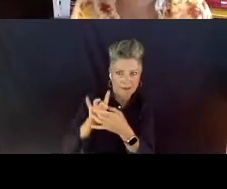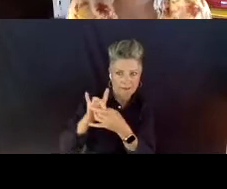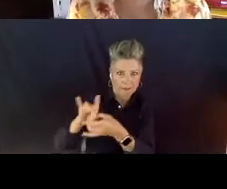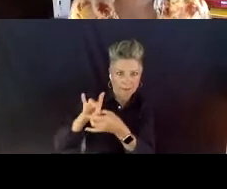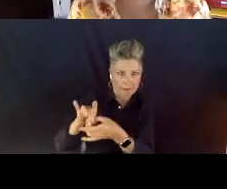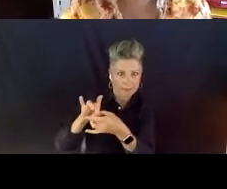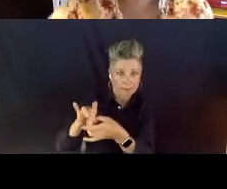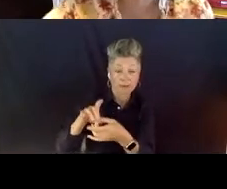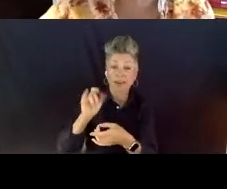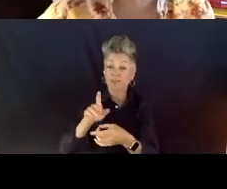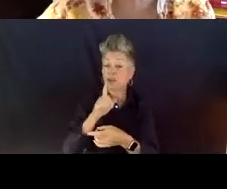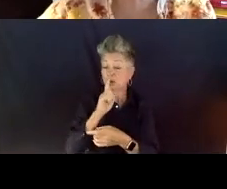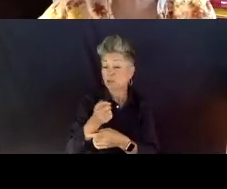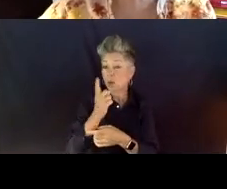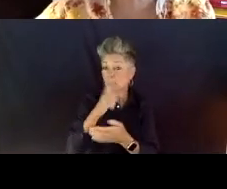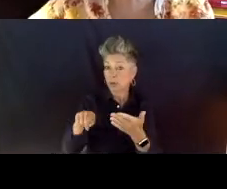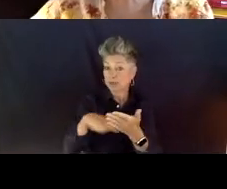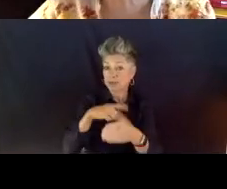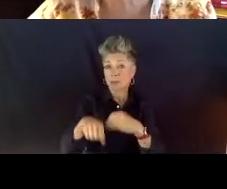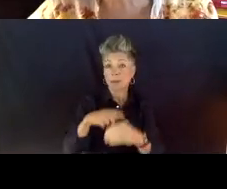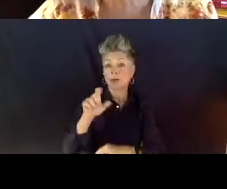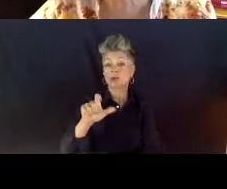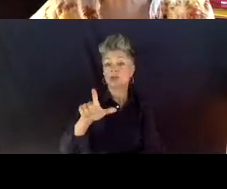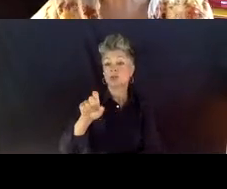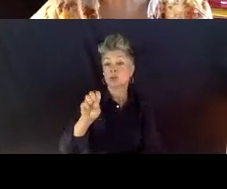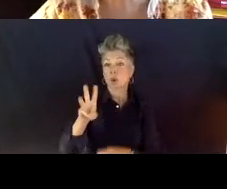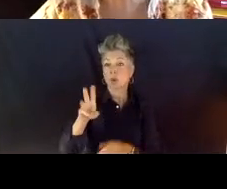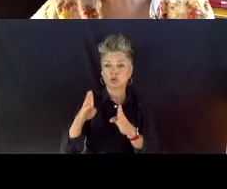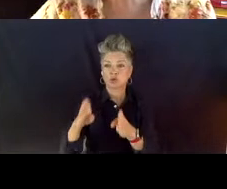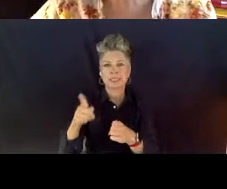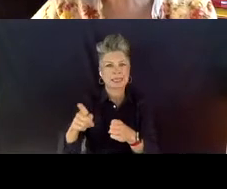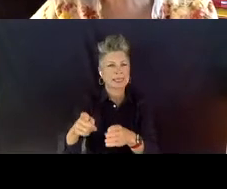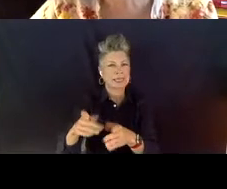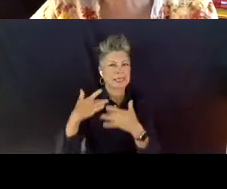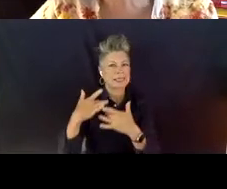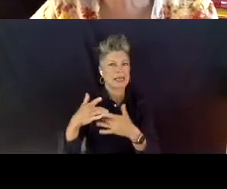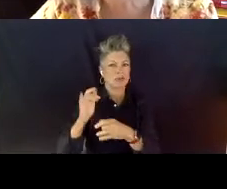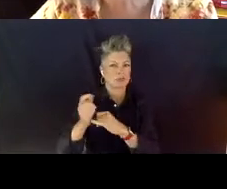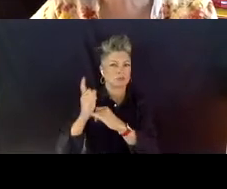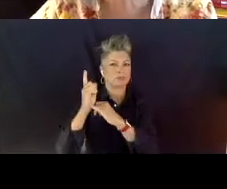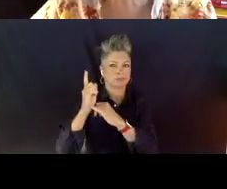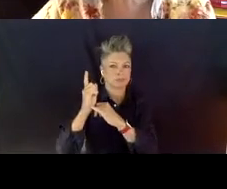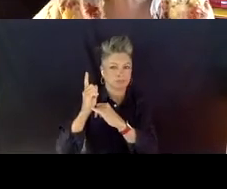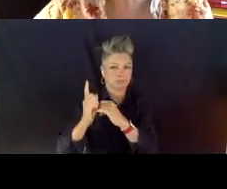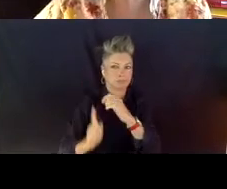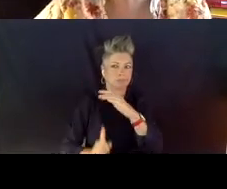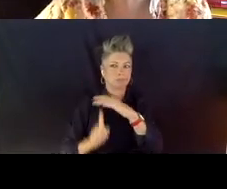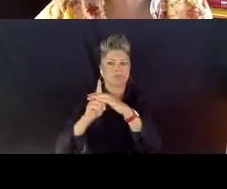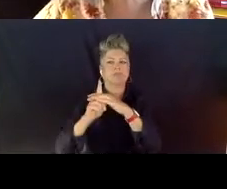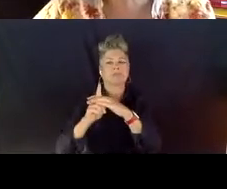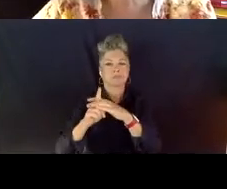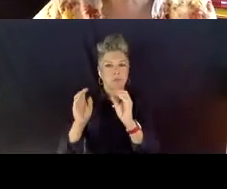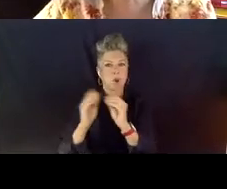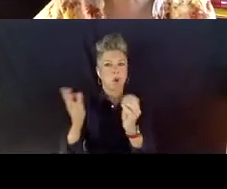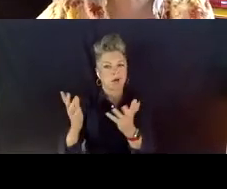is a criticism about these slow streets, is that they appeared mostly, again, in the city's well-to-do areas. But where